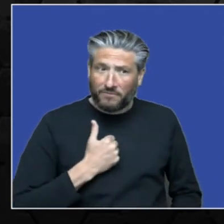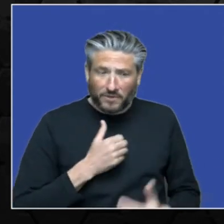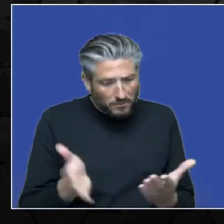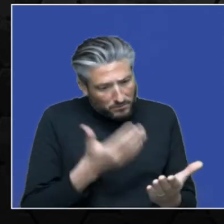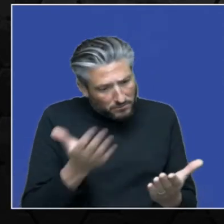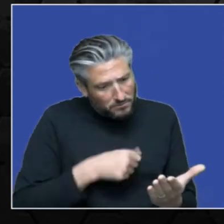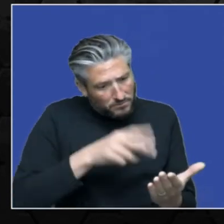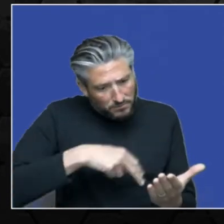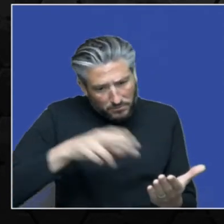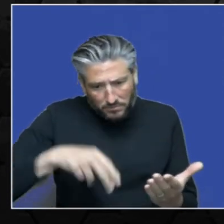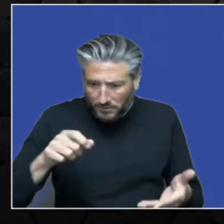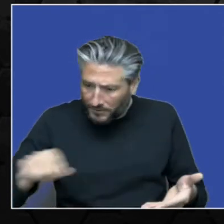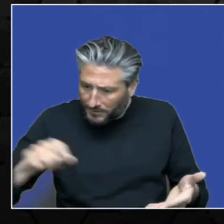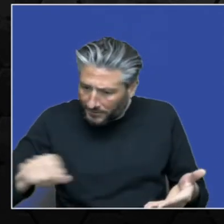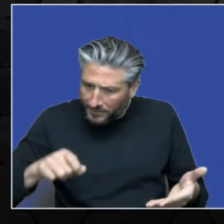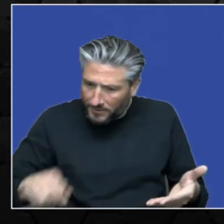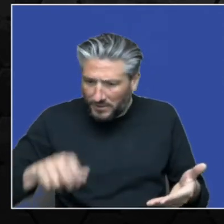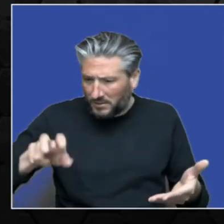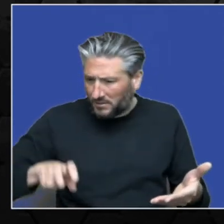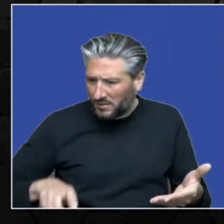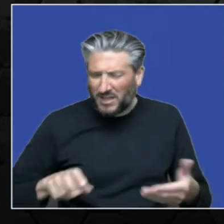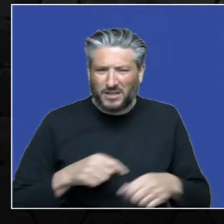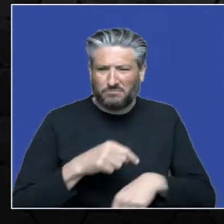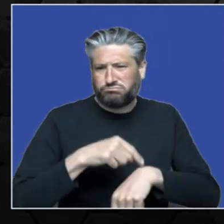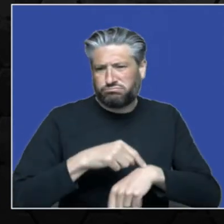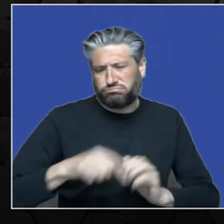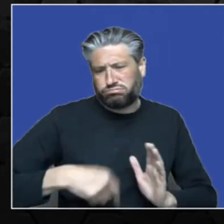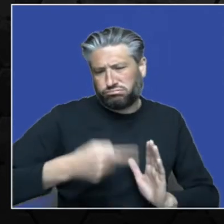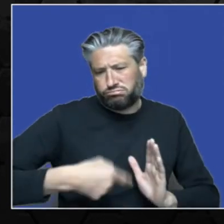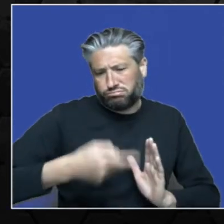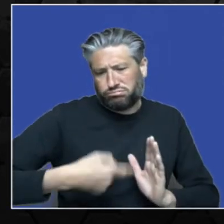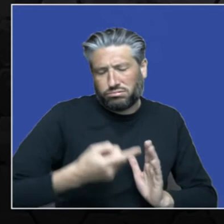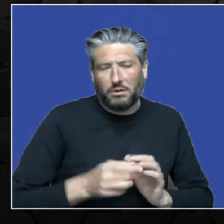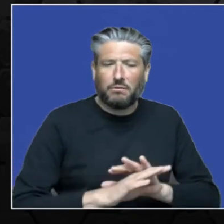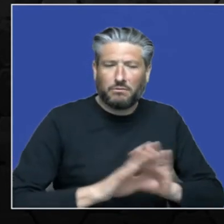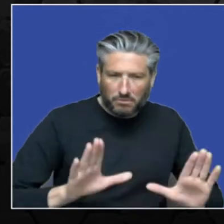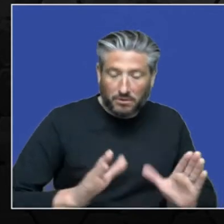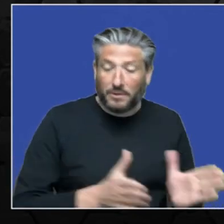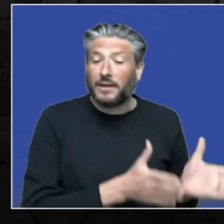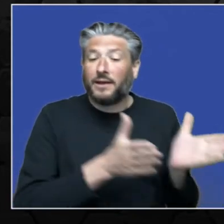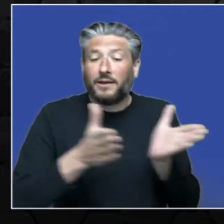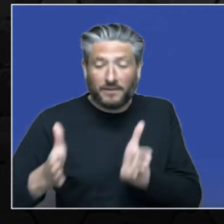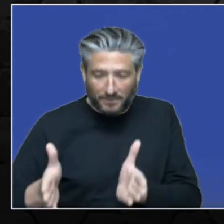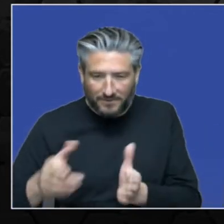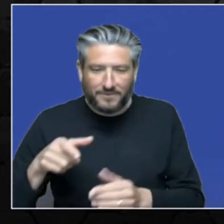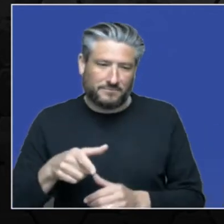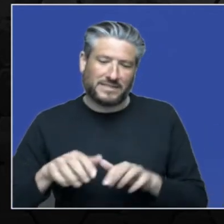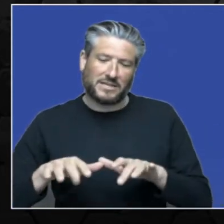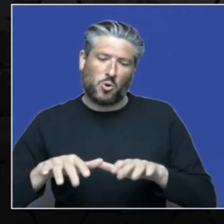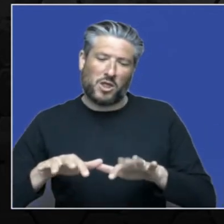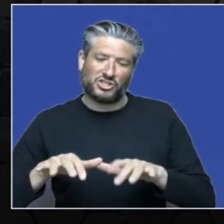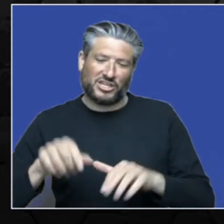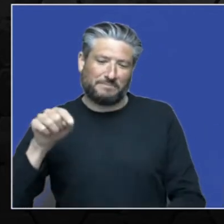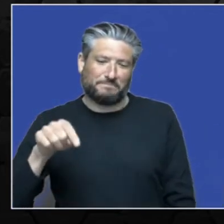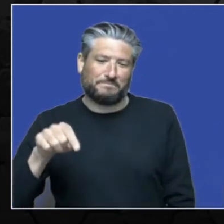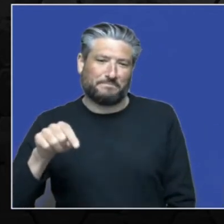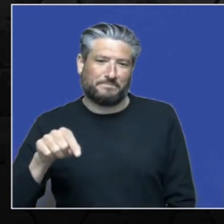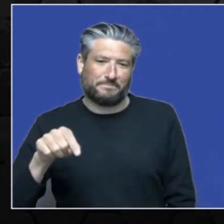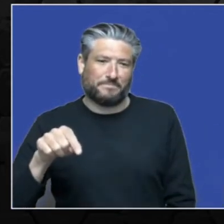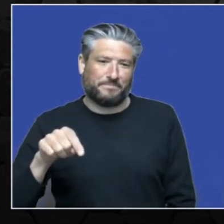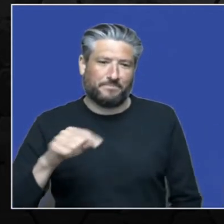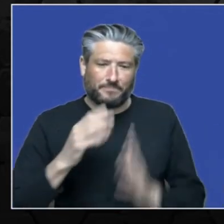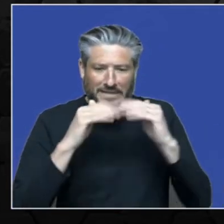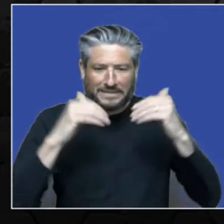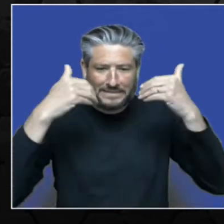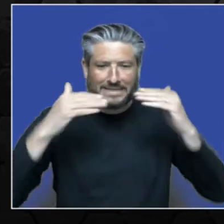not efficient when we could just use technology for it. So usually sentiment analysis is an application is used